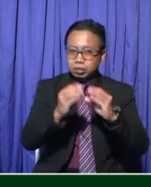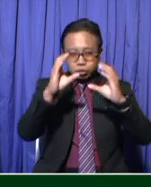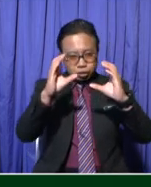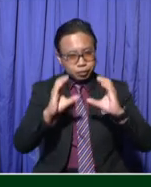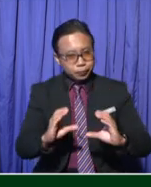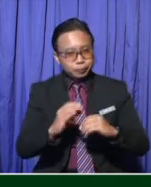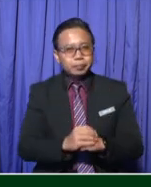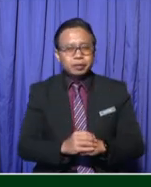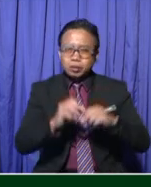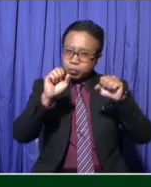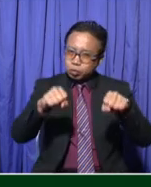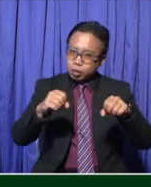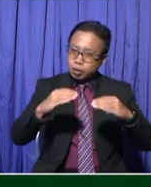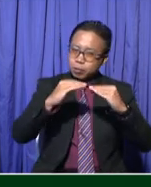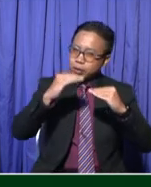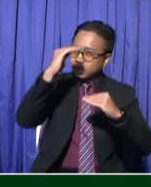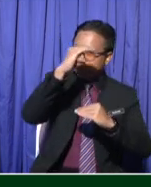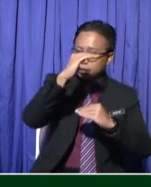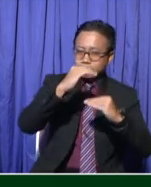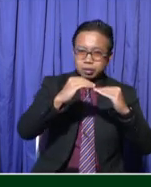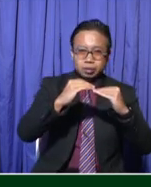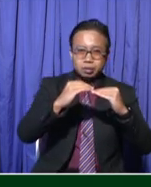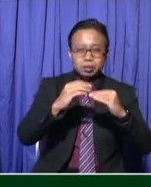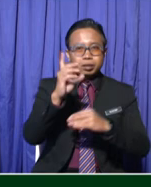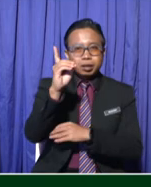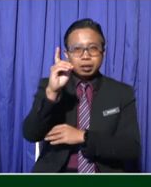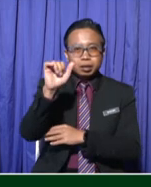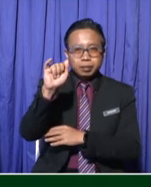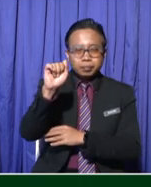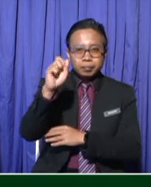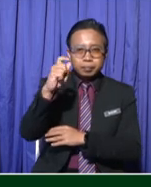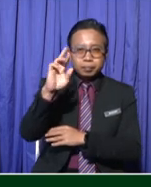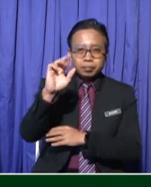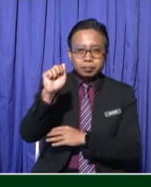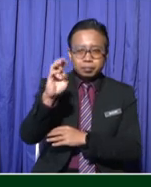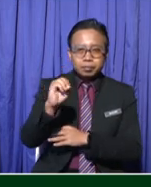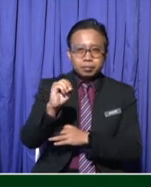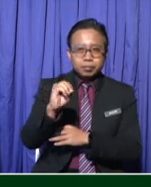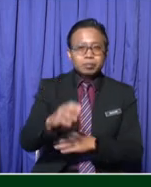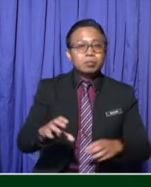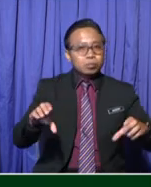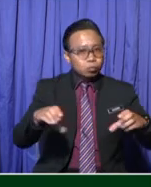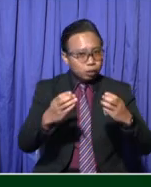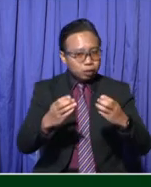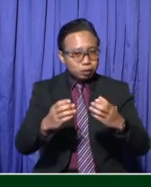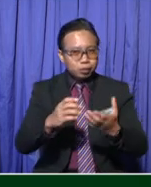You can build a diagram. Then, carry out the strategy.